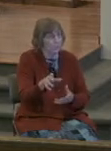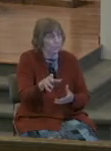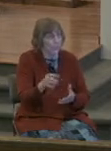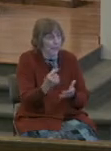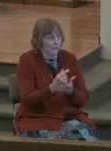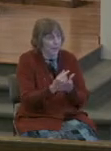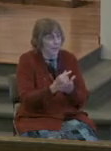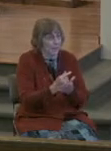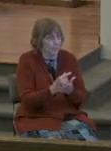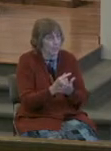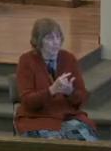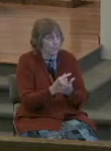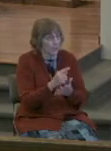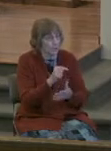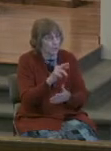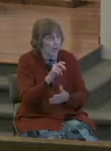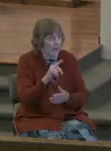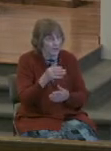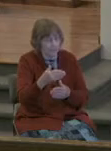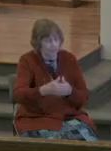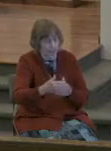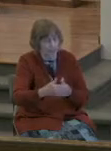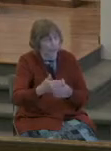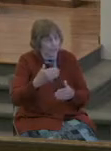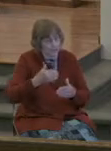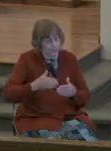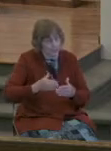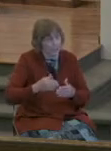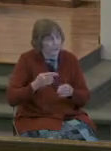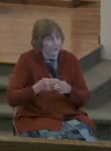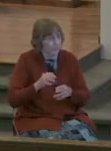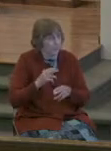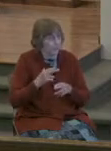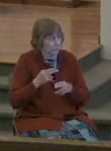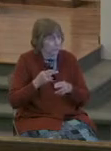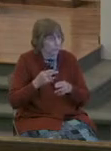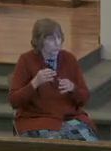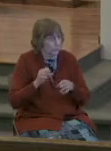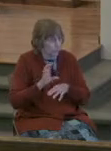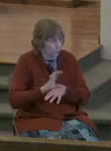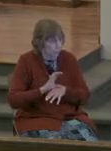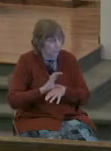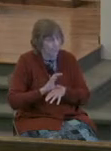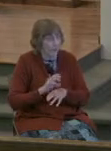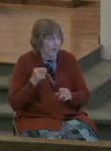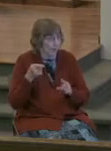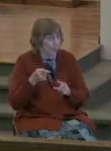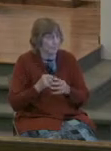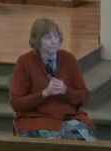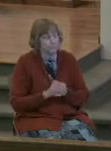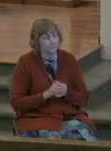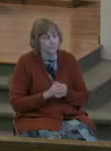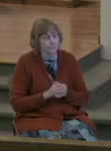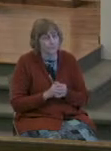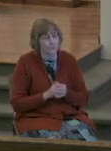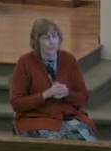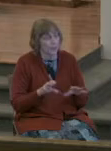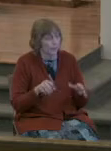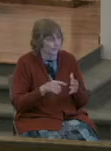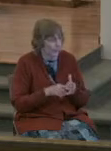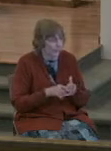on the other side. And all we were doing is putting them on doors, right? That was our goal. And in doing